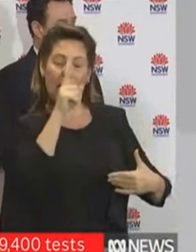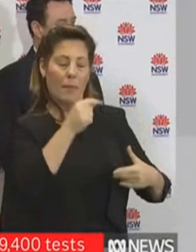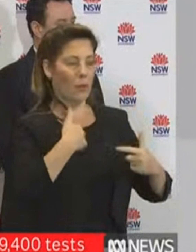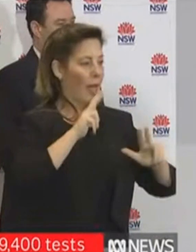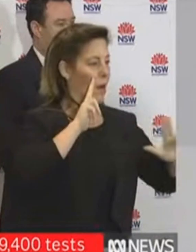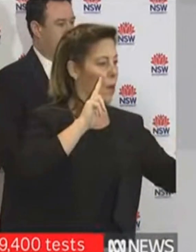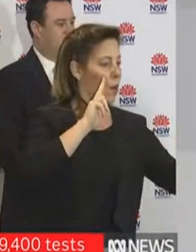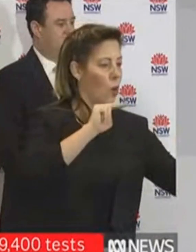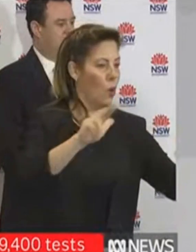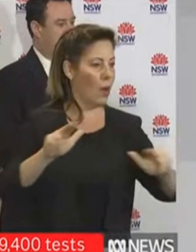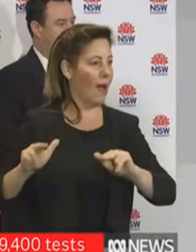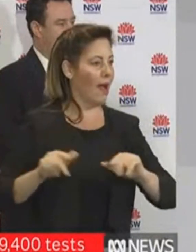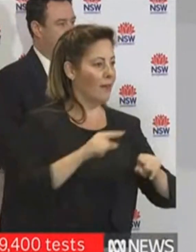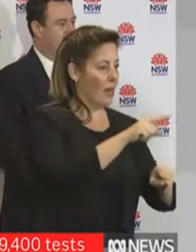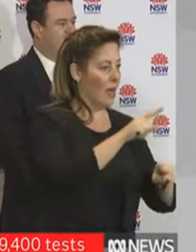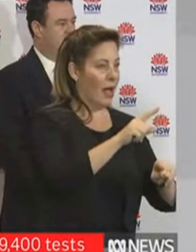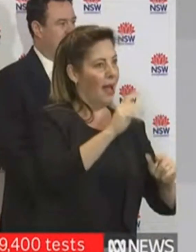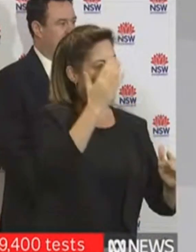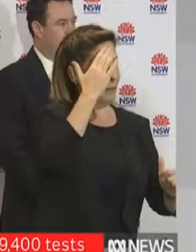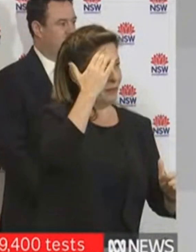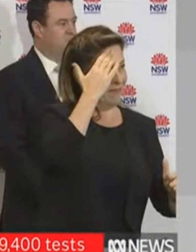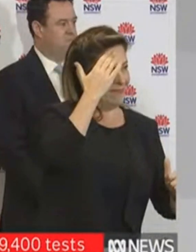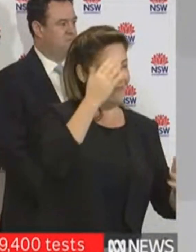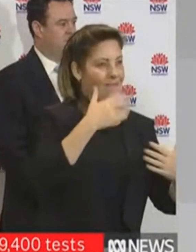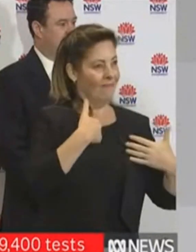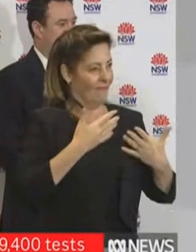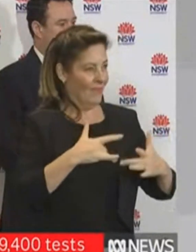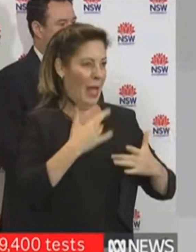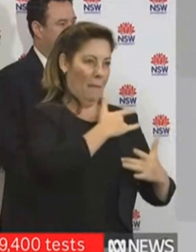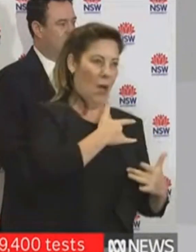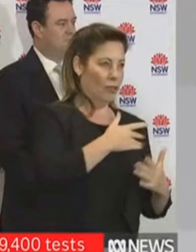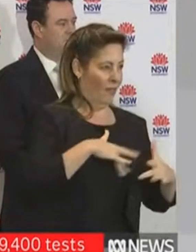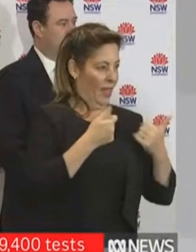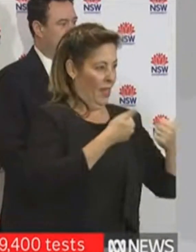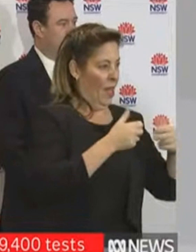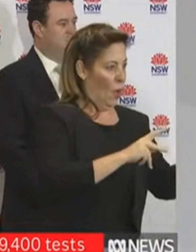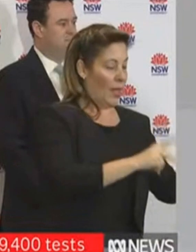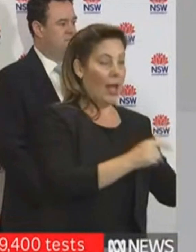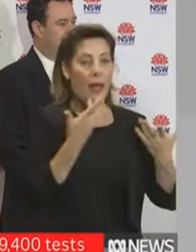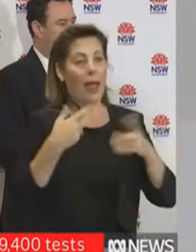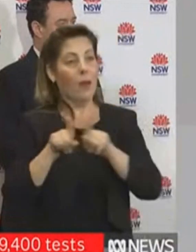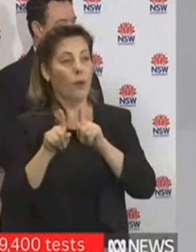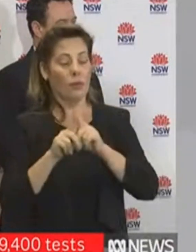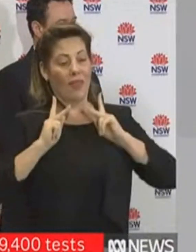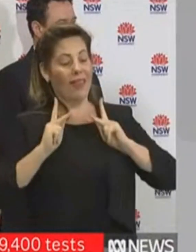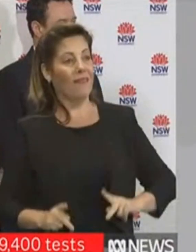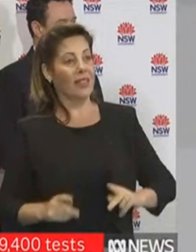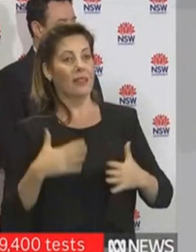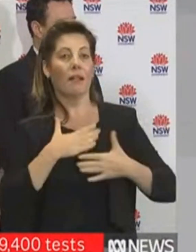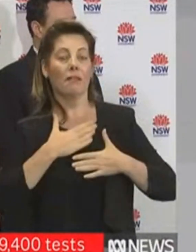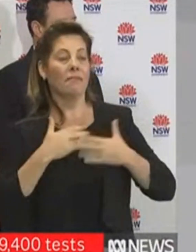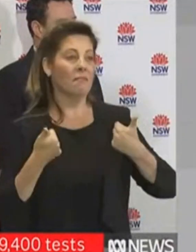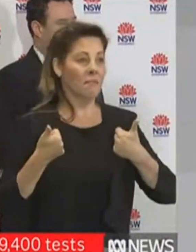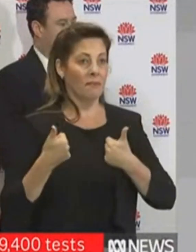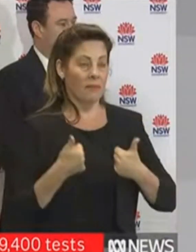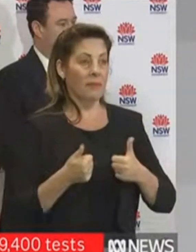in quarantine is safe and sound. And at this point in time, we still have over 3,000 people in hotels. And as more